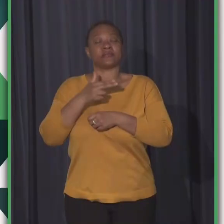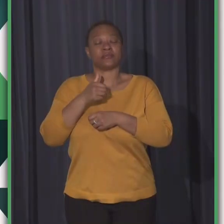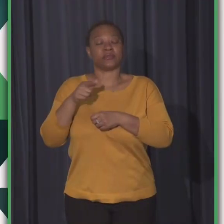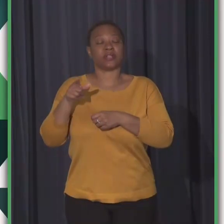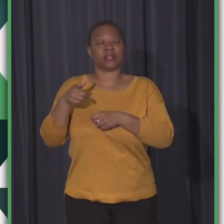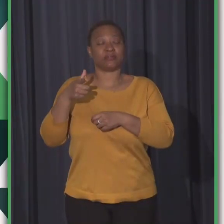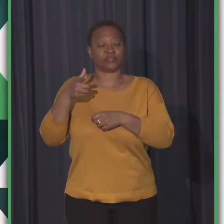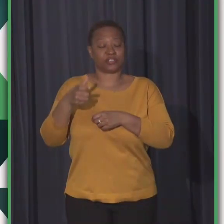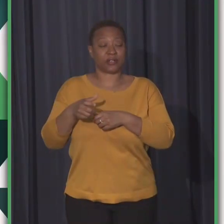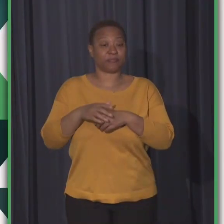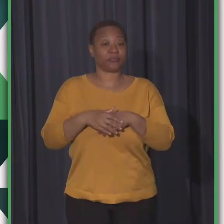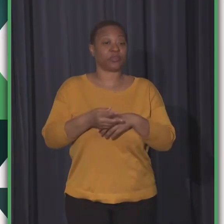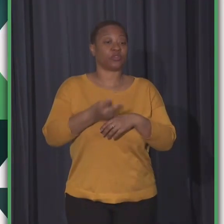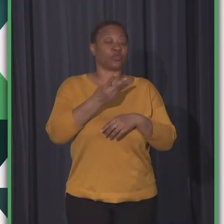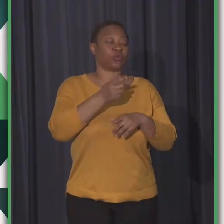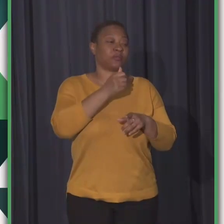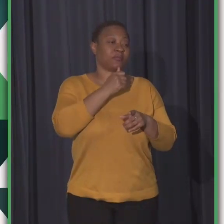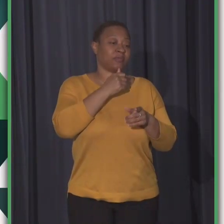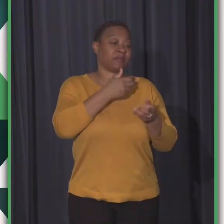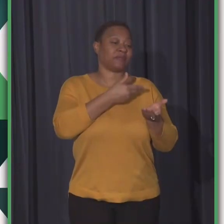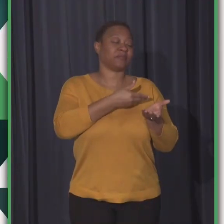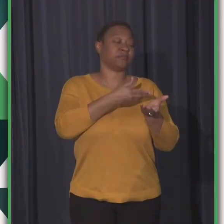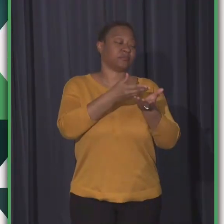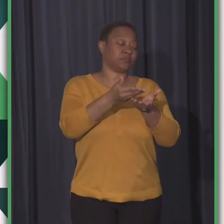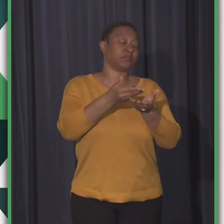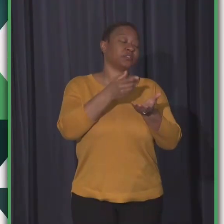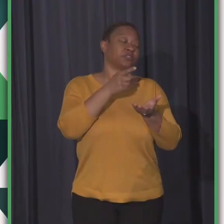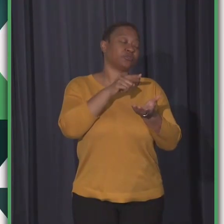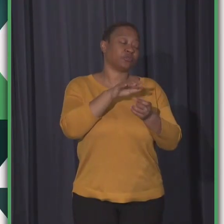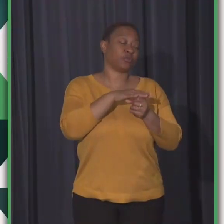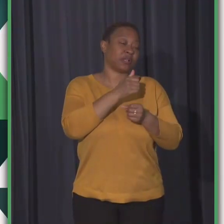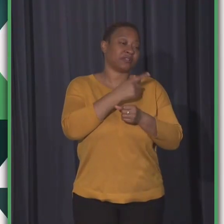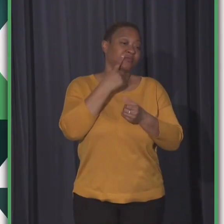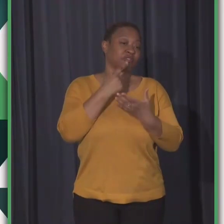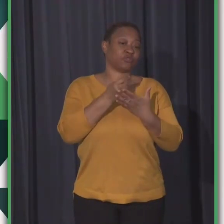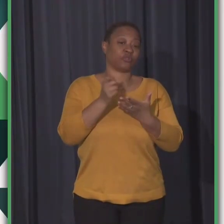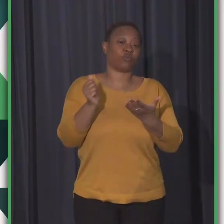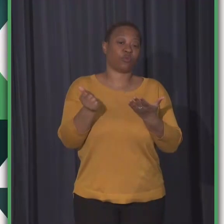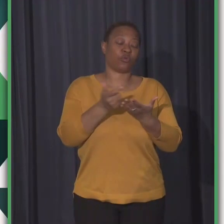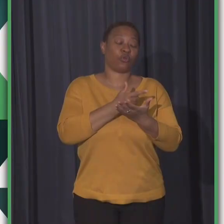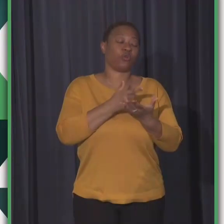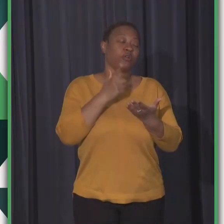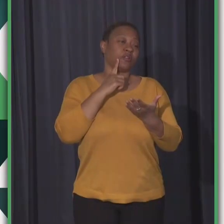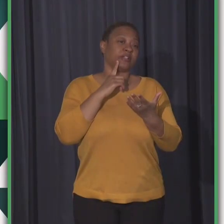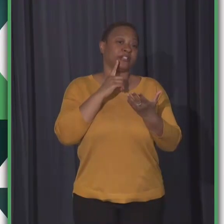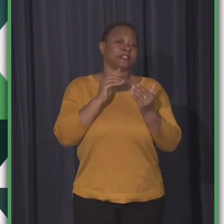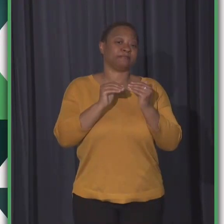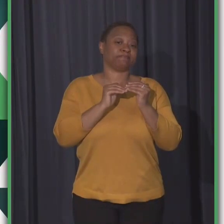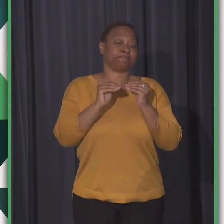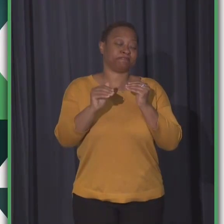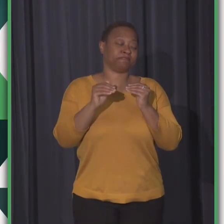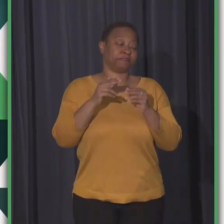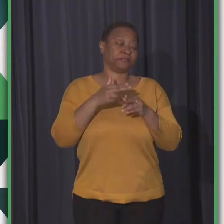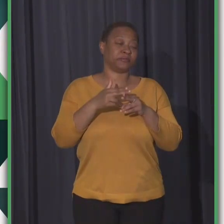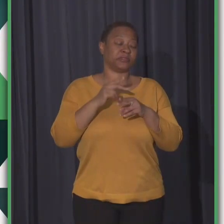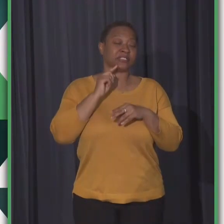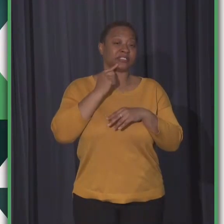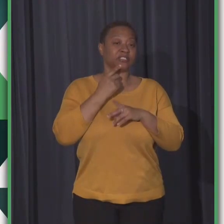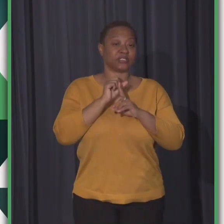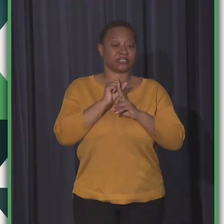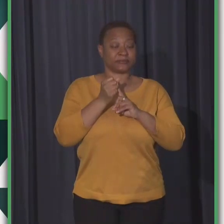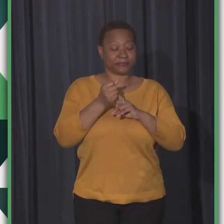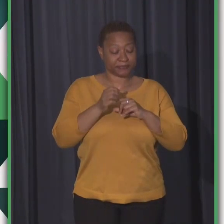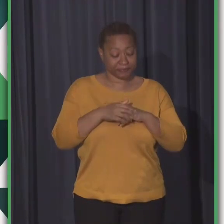medics. 2 of the victims were privately conveyed to a local hospital for treatment. All the victims were listed in stable or temporary serious